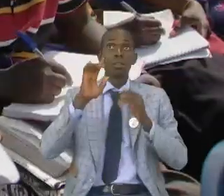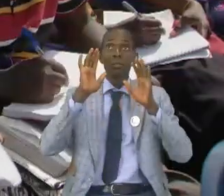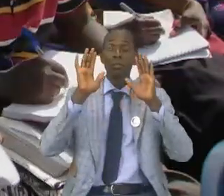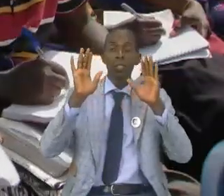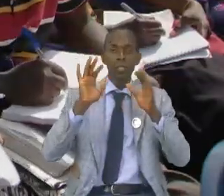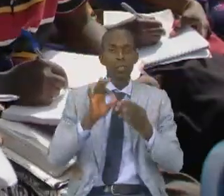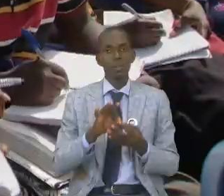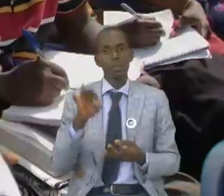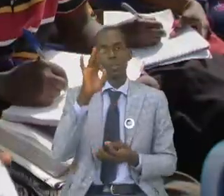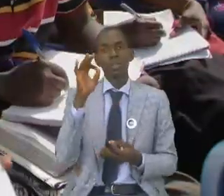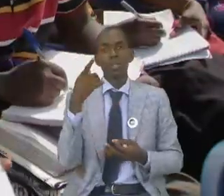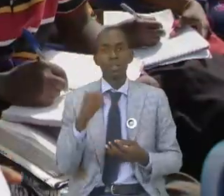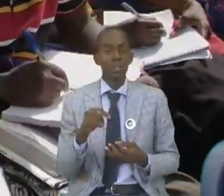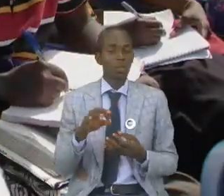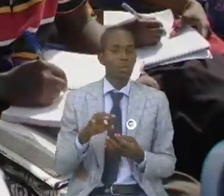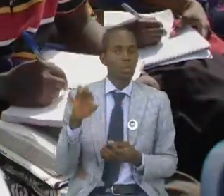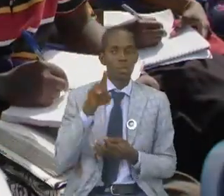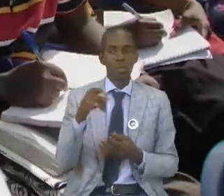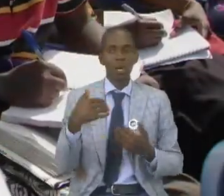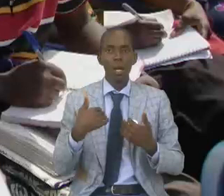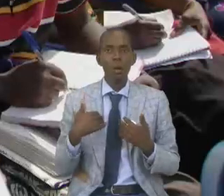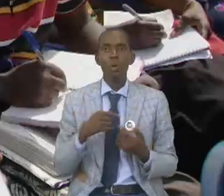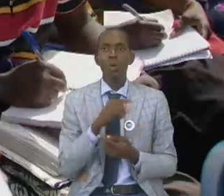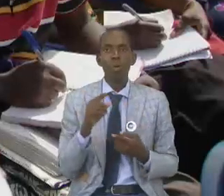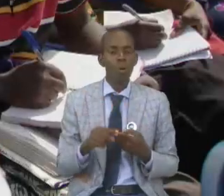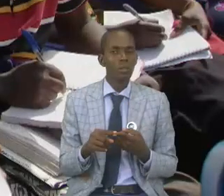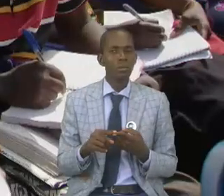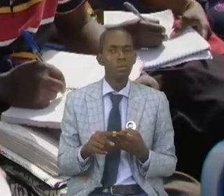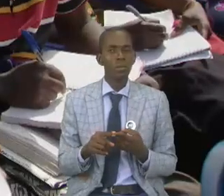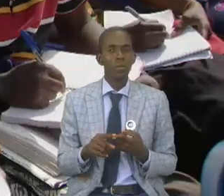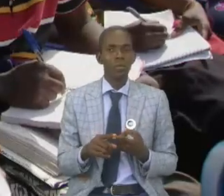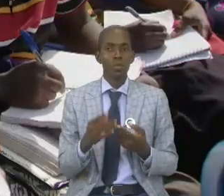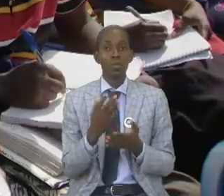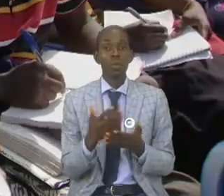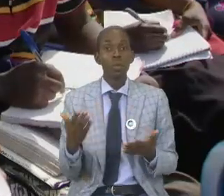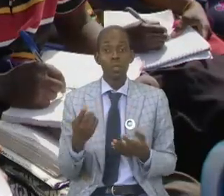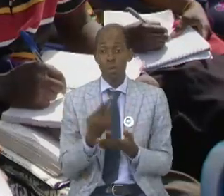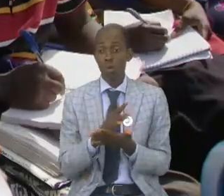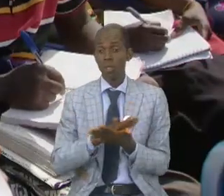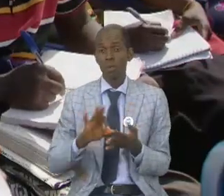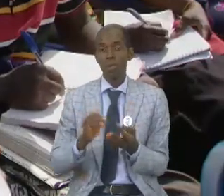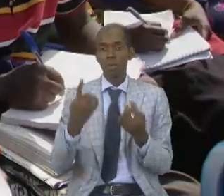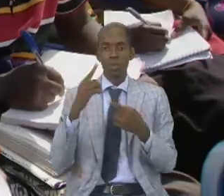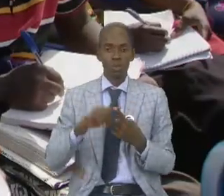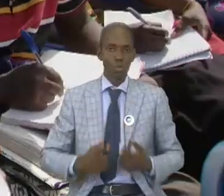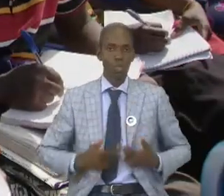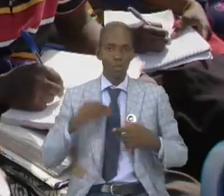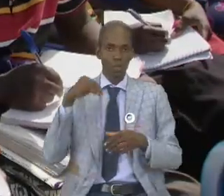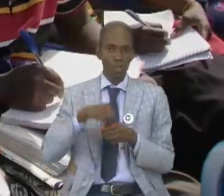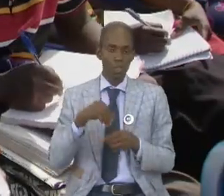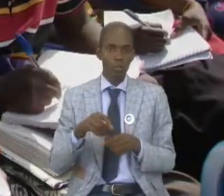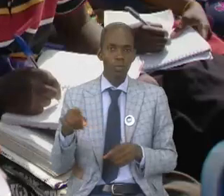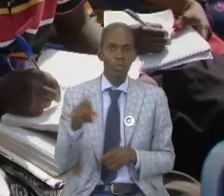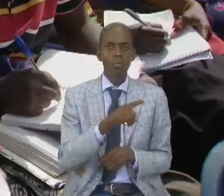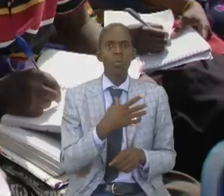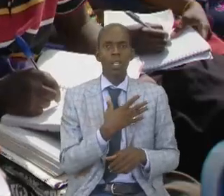The spirit you have when the Holy Ghost comes to live inside you, and then it cleanses your soul, your spirit, and you